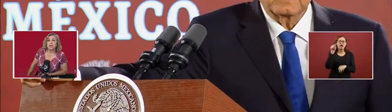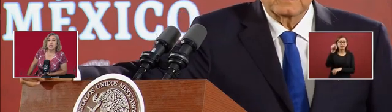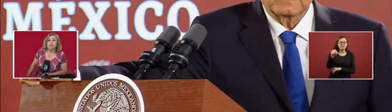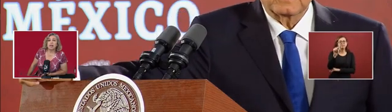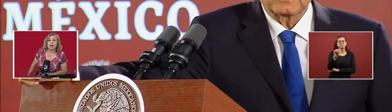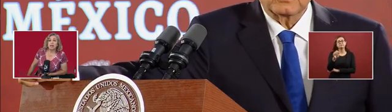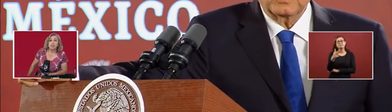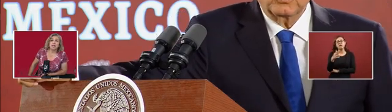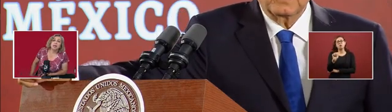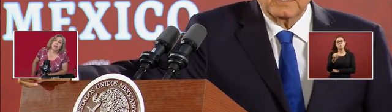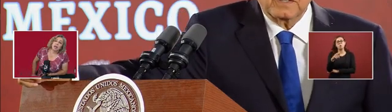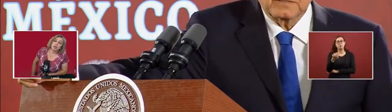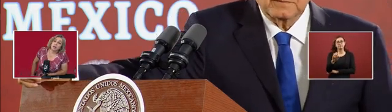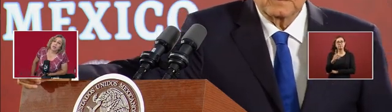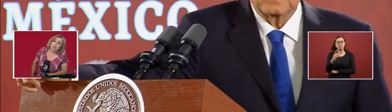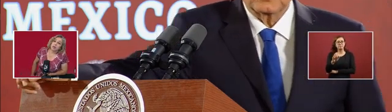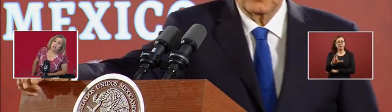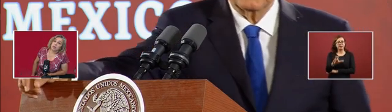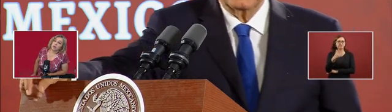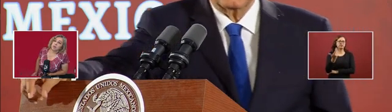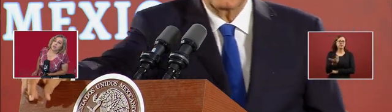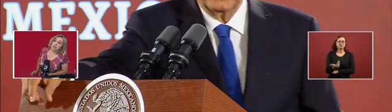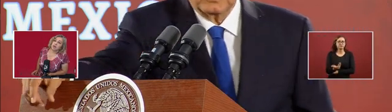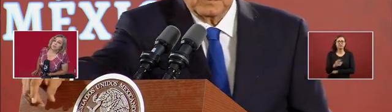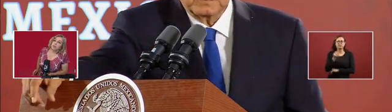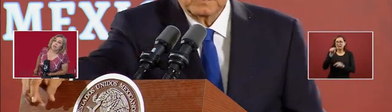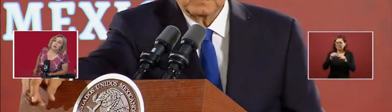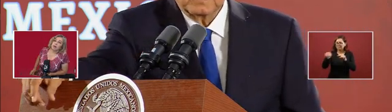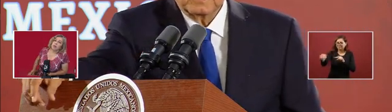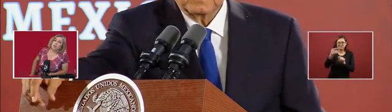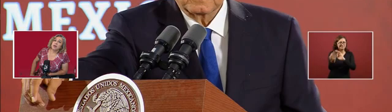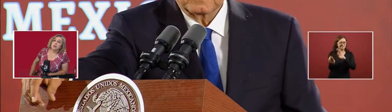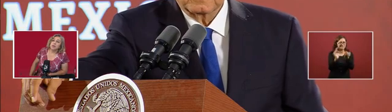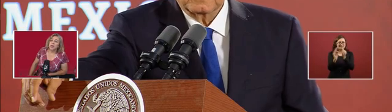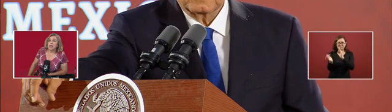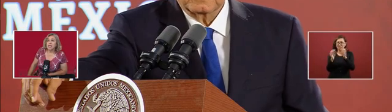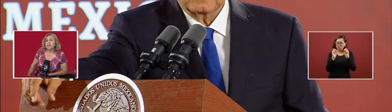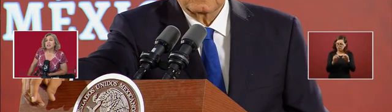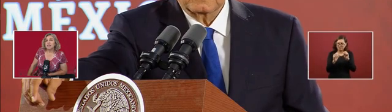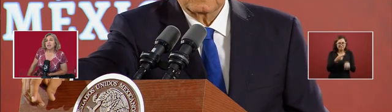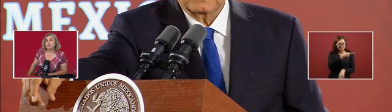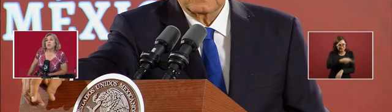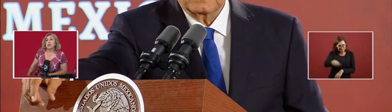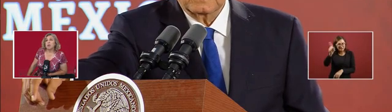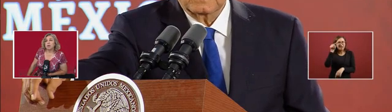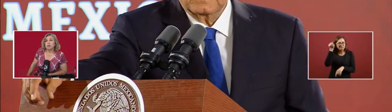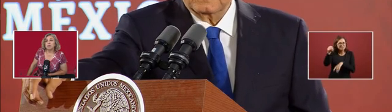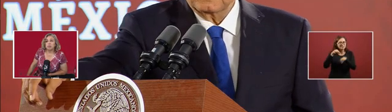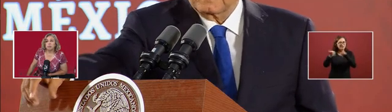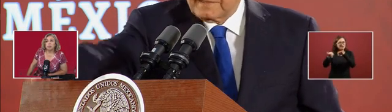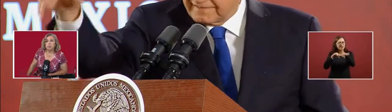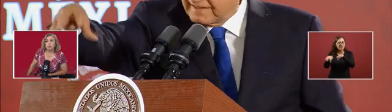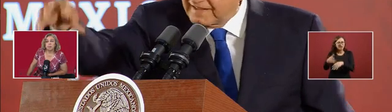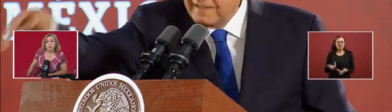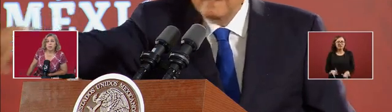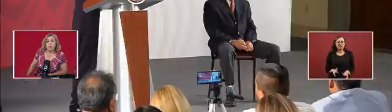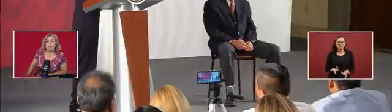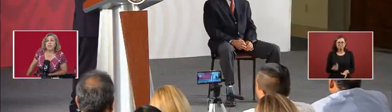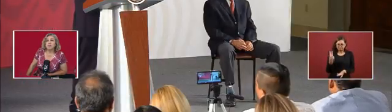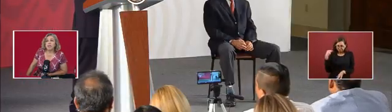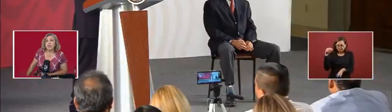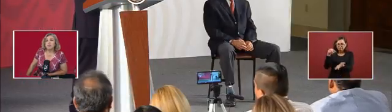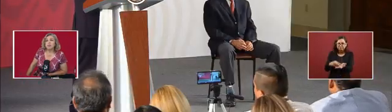it. The Secretary of Hacienda hasn't even looked at it. So they did all these, so it takes a